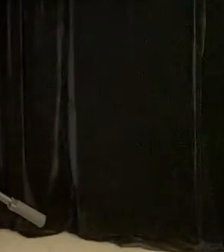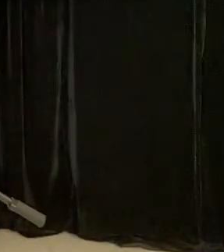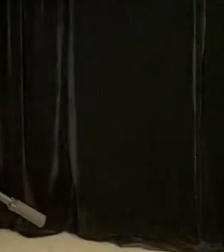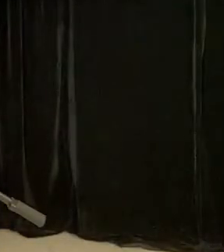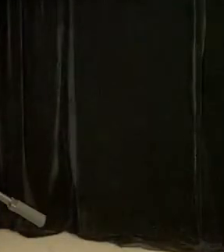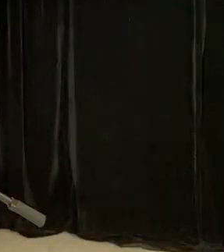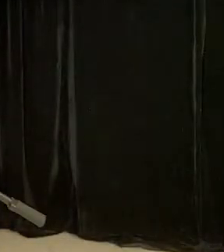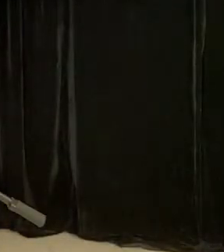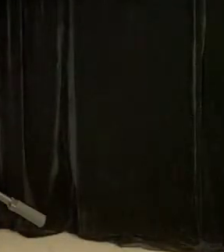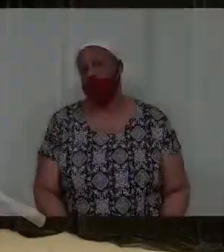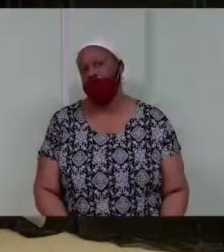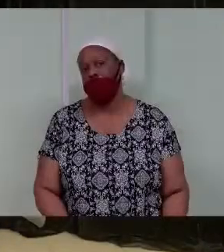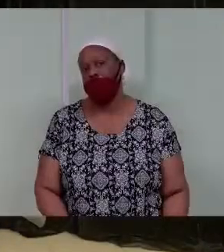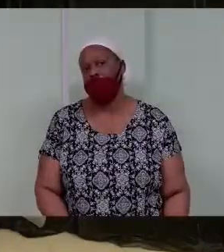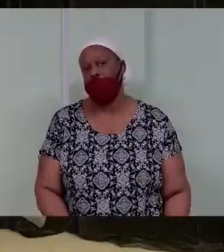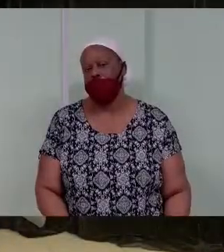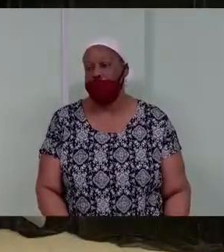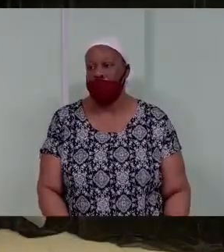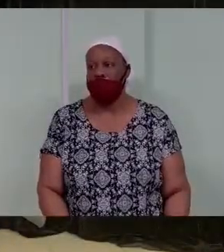Thank you.